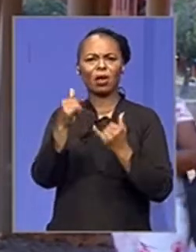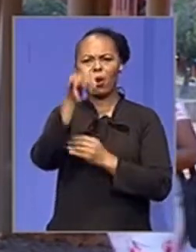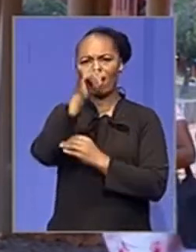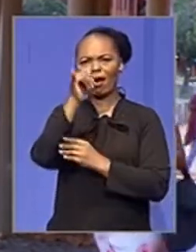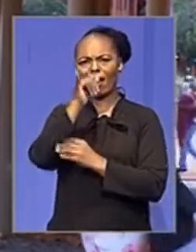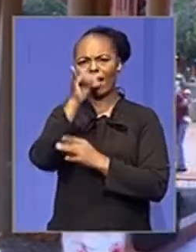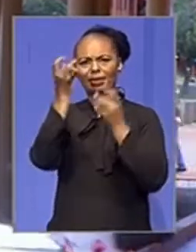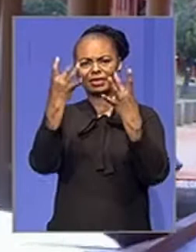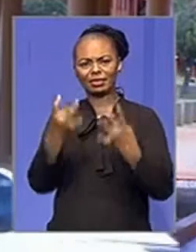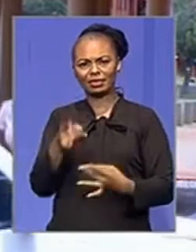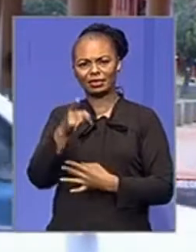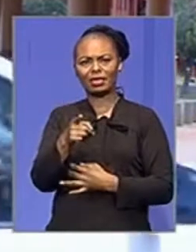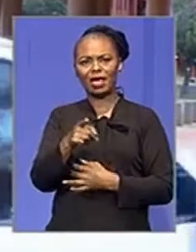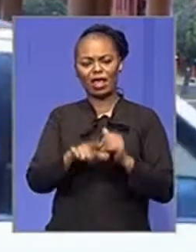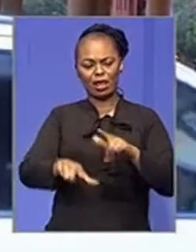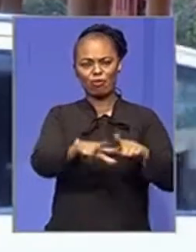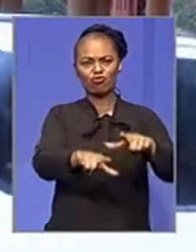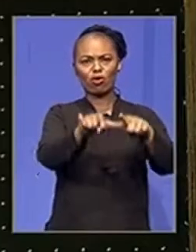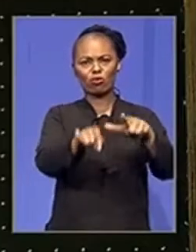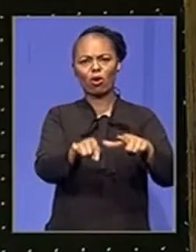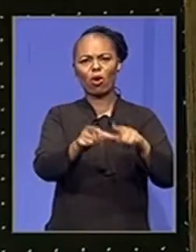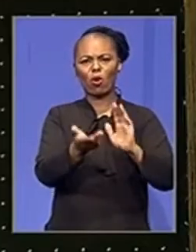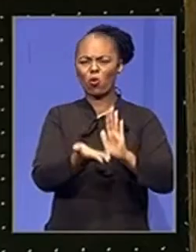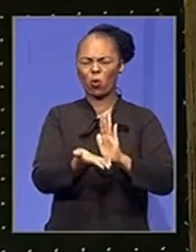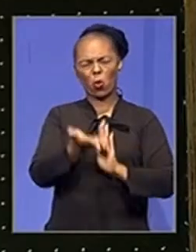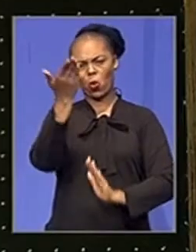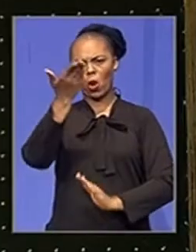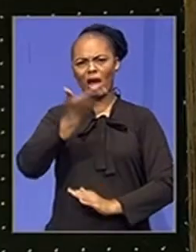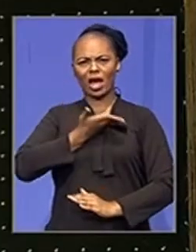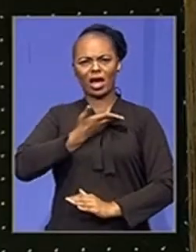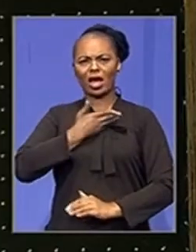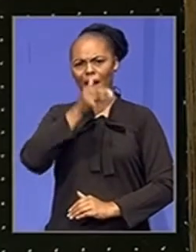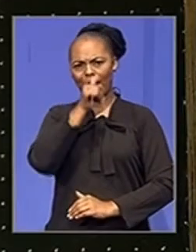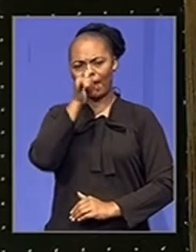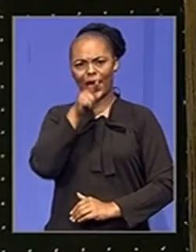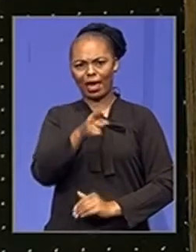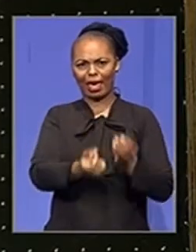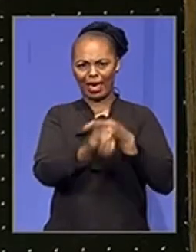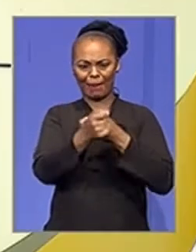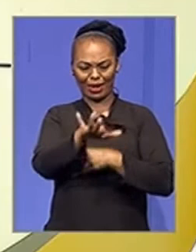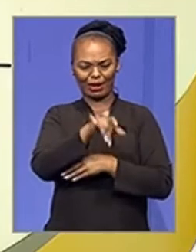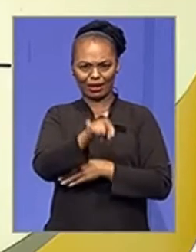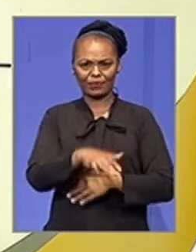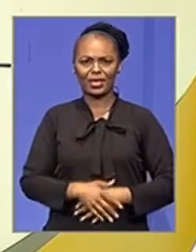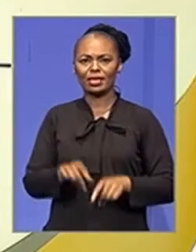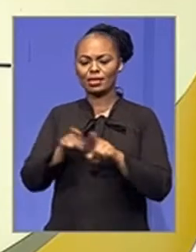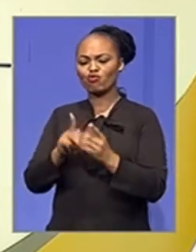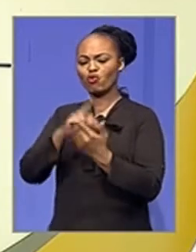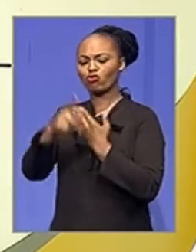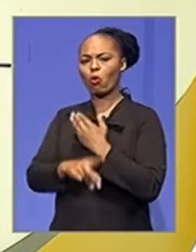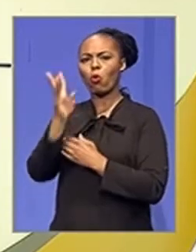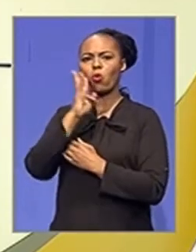stats that we are the rape capital of the country. Tonakgolo o boletše gape ka diprotšeke tša metsi mo a boletšego